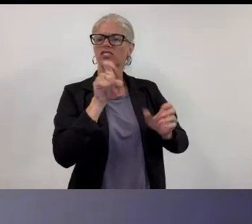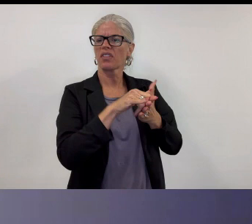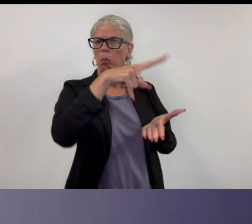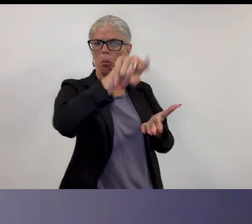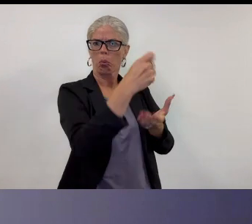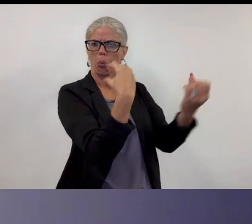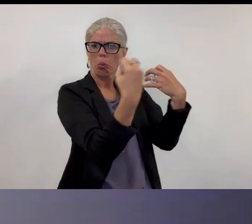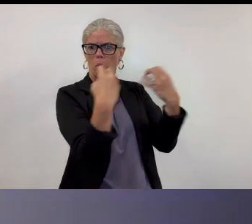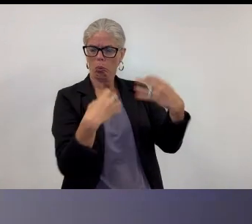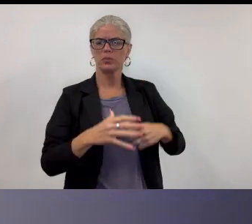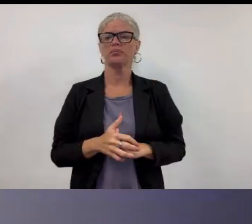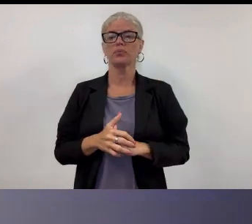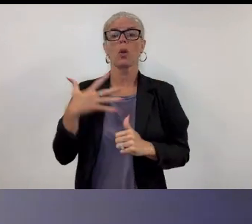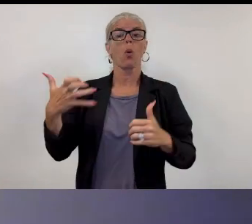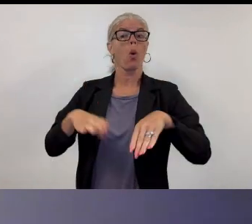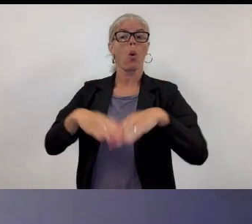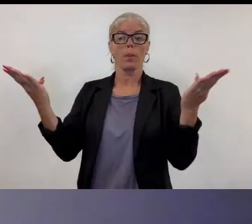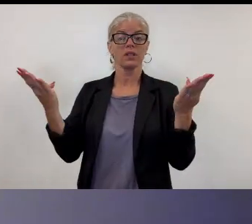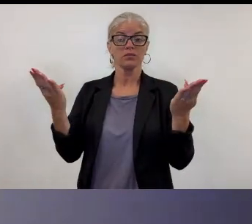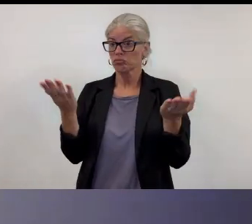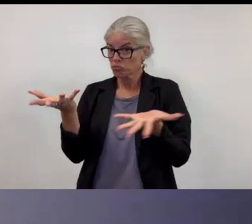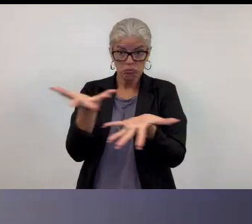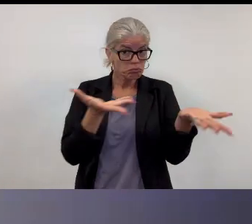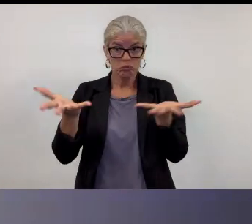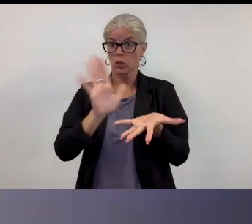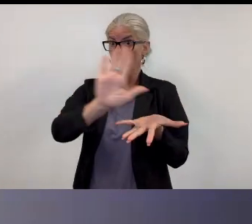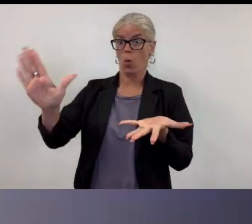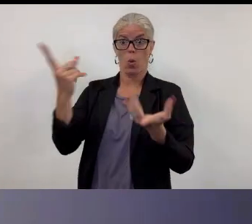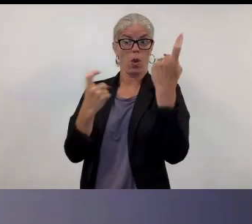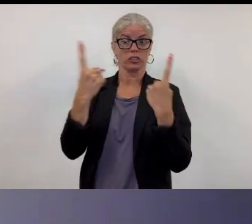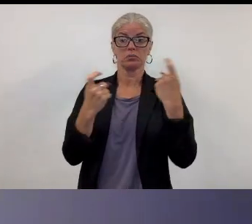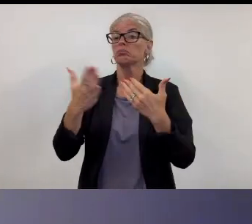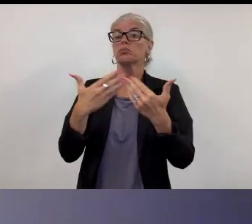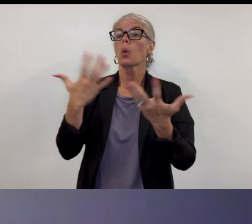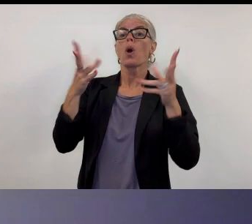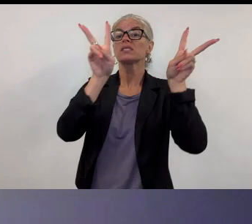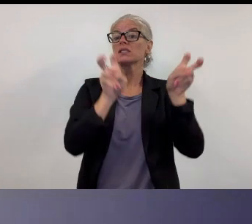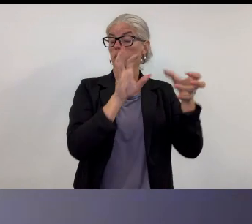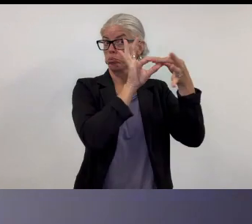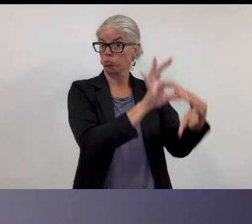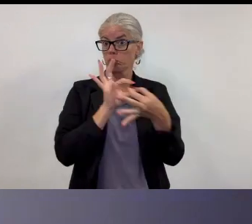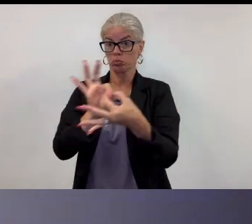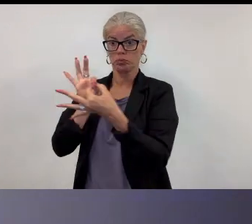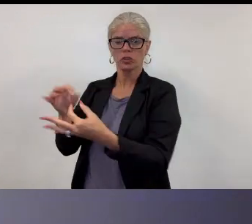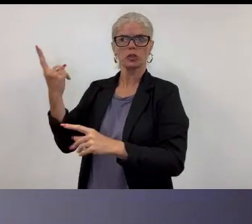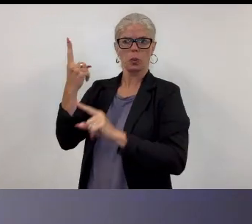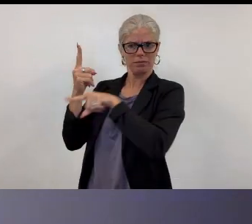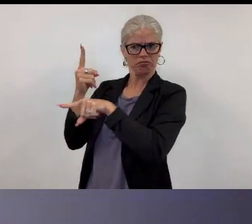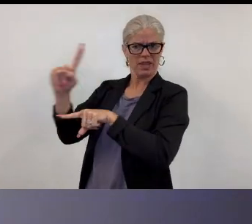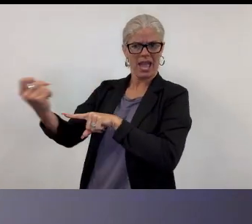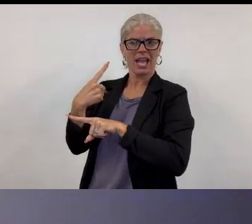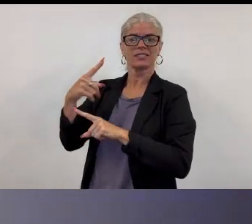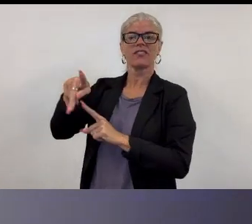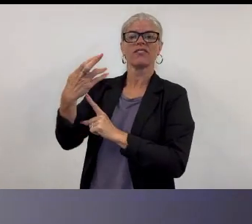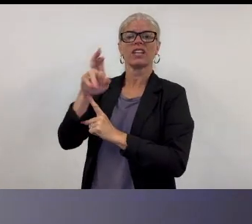you know, we like to leave it open to every question, irregardless of what our topic is. But we have somebody who wrote in and their phrenic